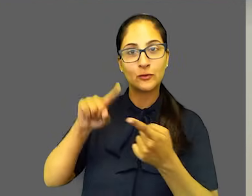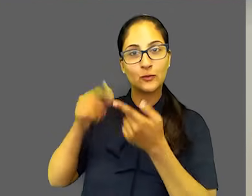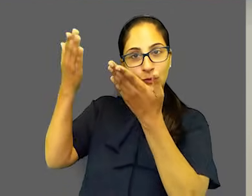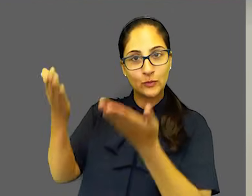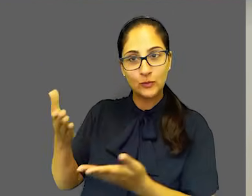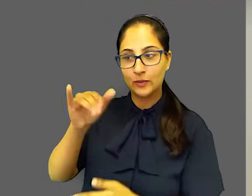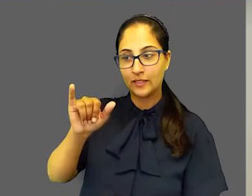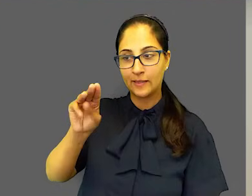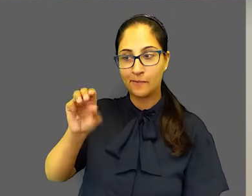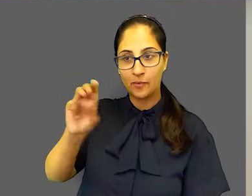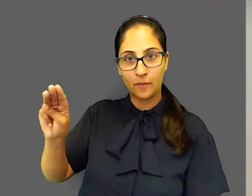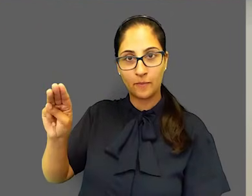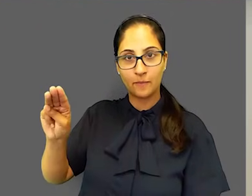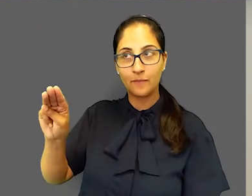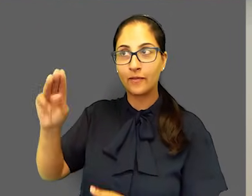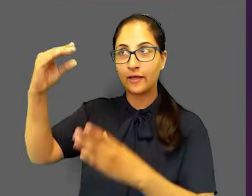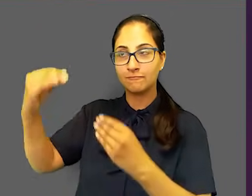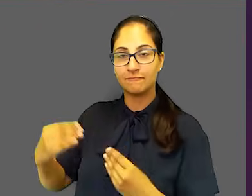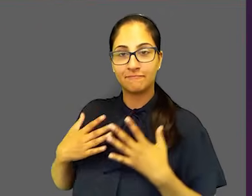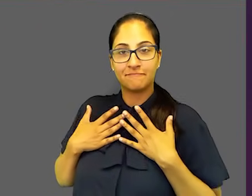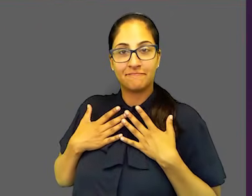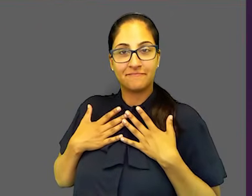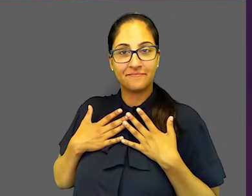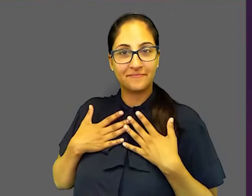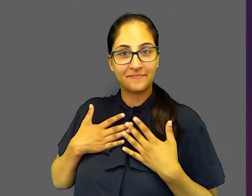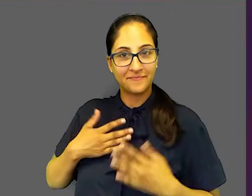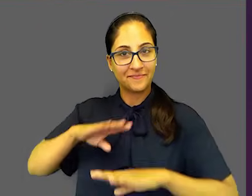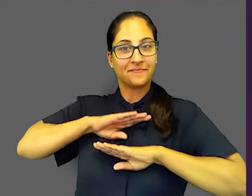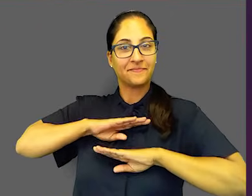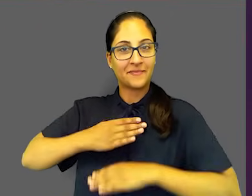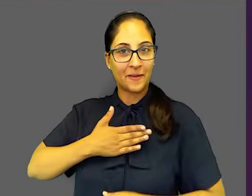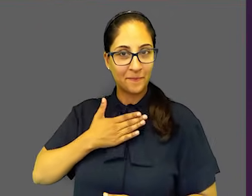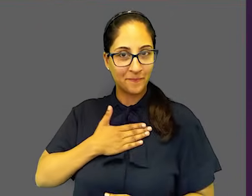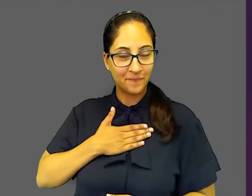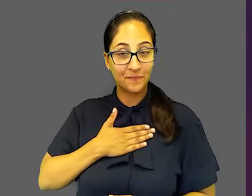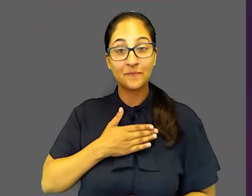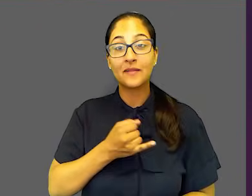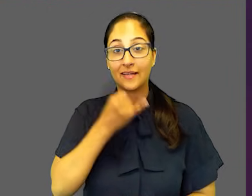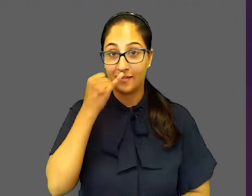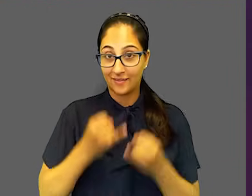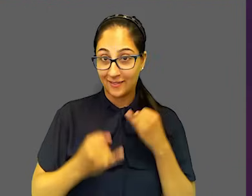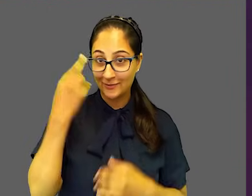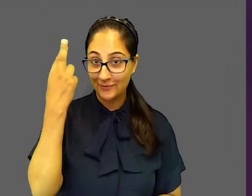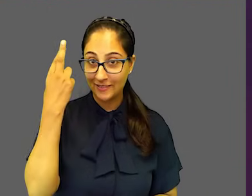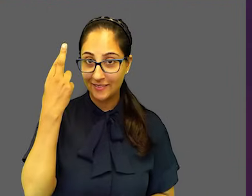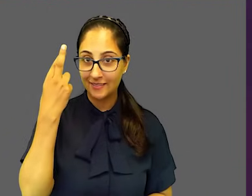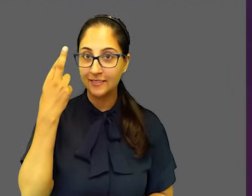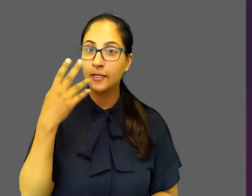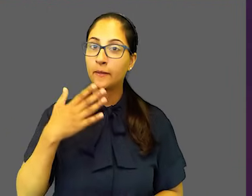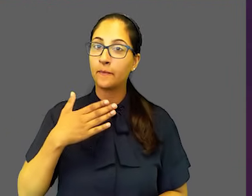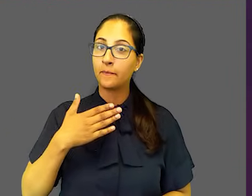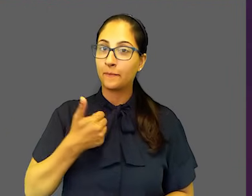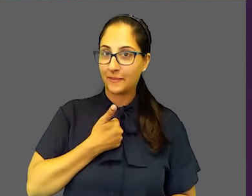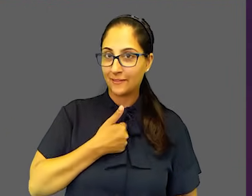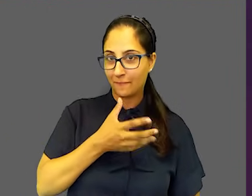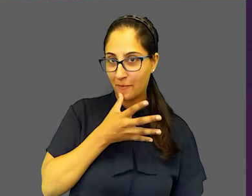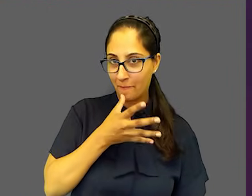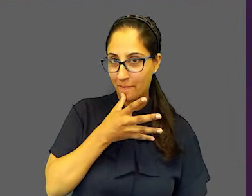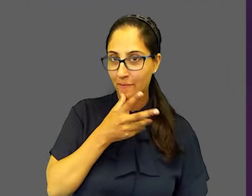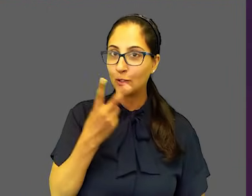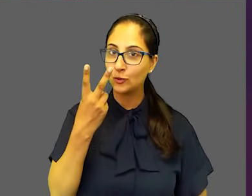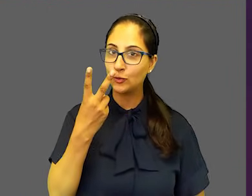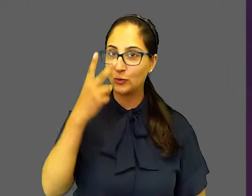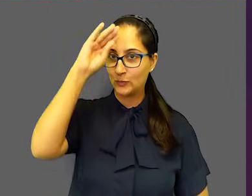me a sense of fulfillment and happiness. Last but not least, being a mother of two boys,